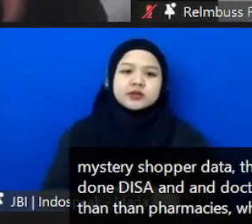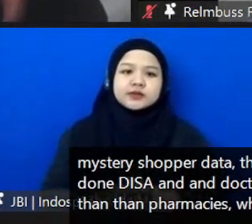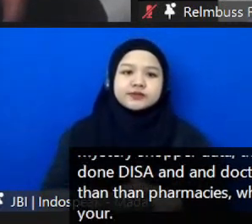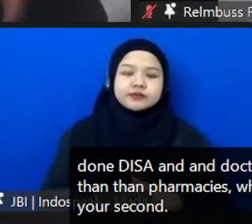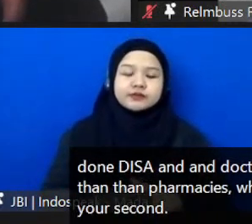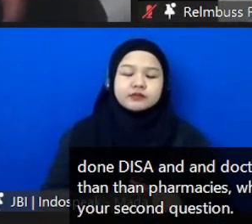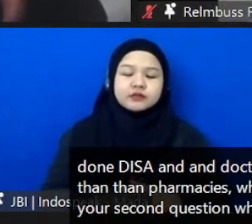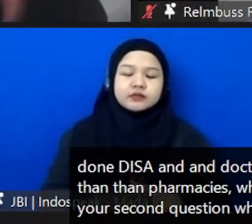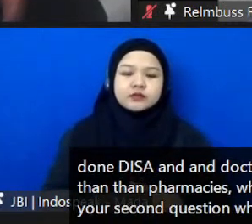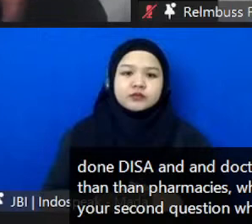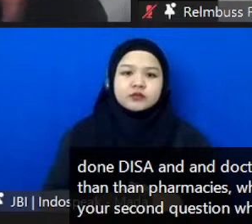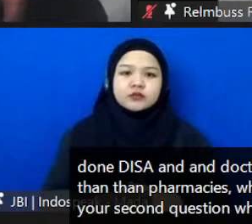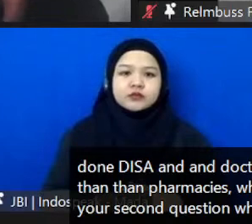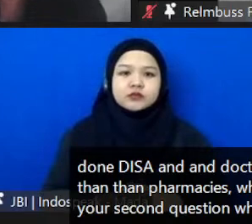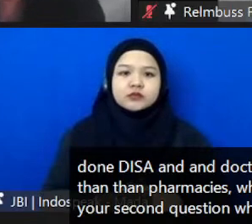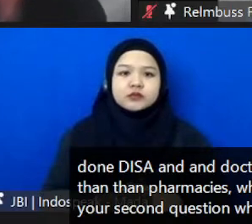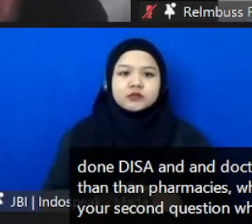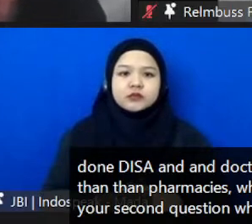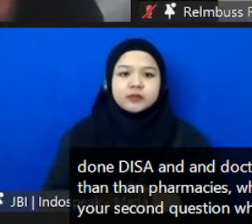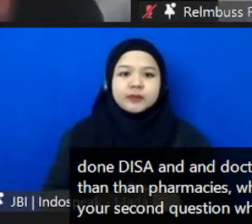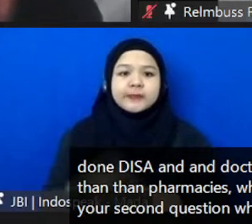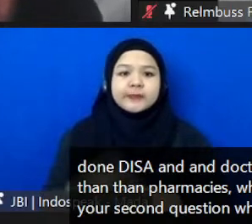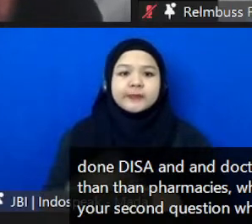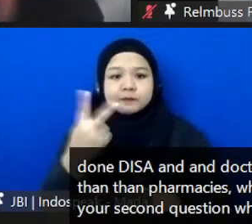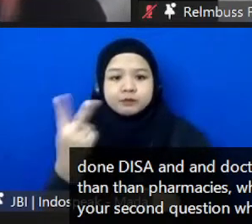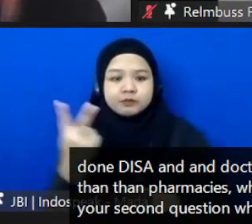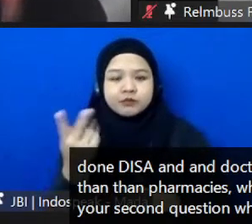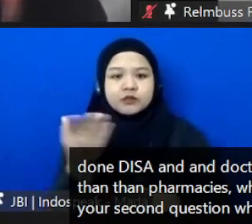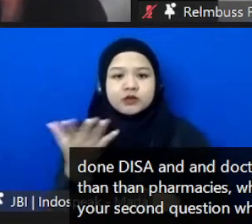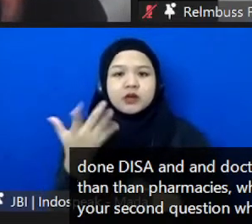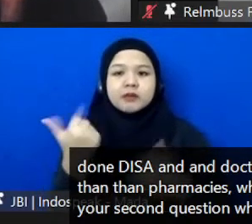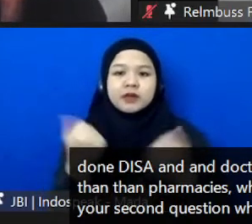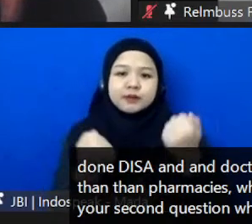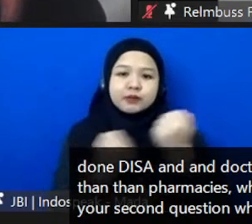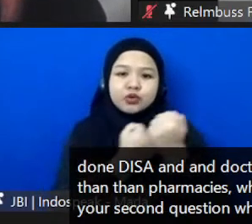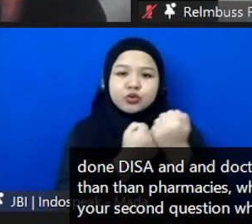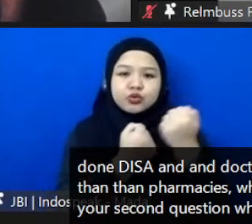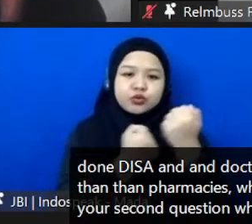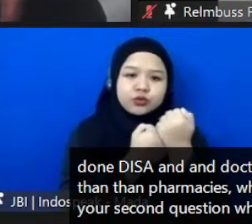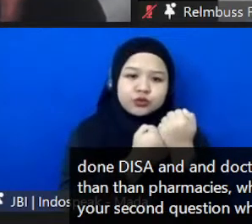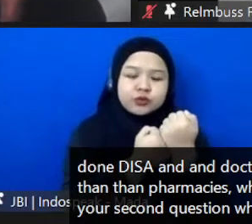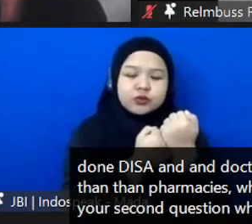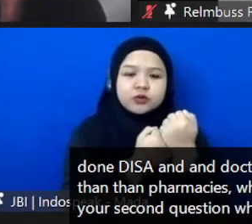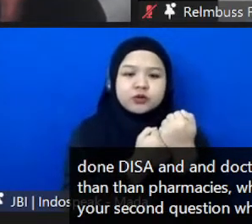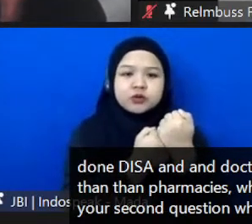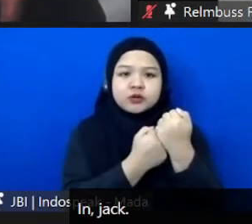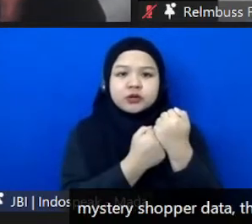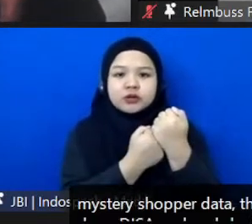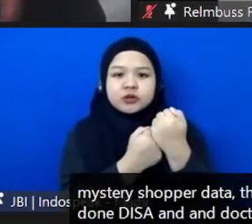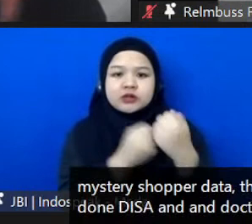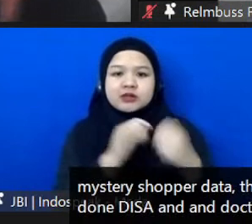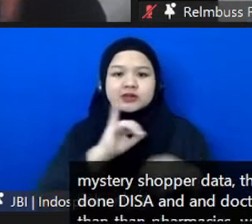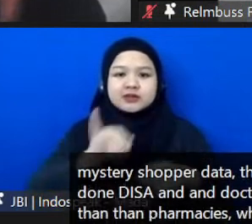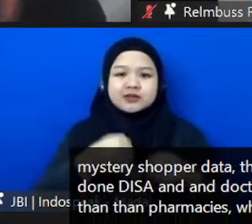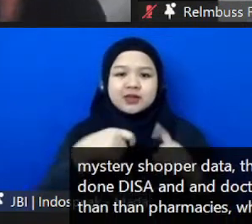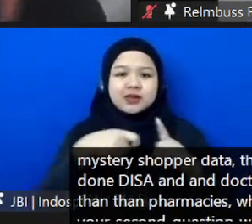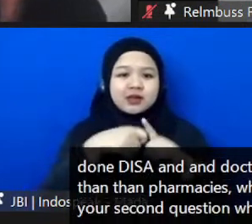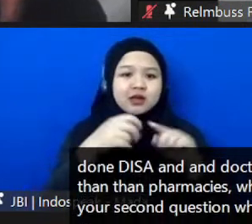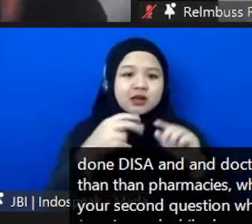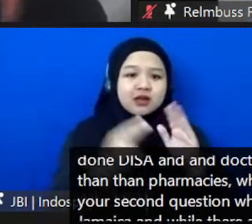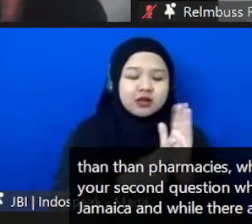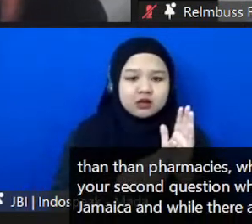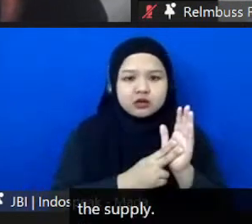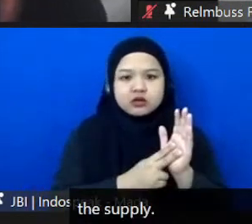second question, what are the bottlenecks in JKN? Well, there are very many.